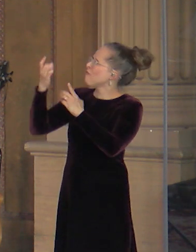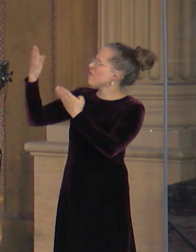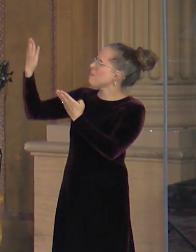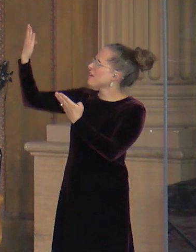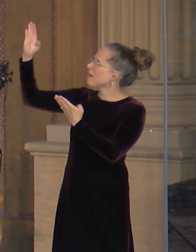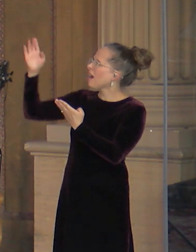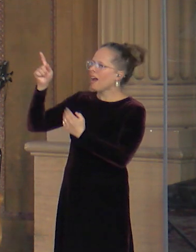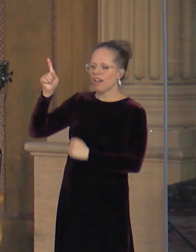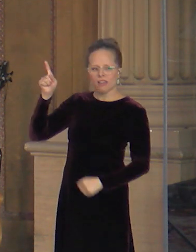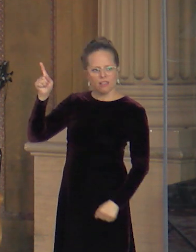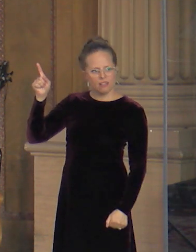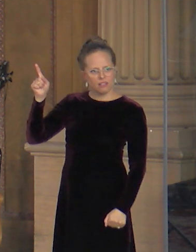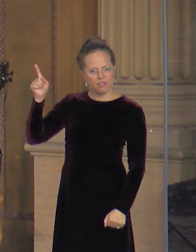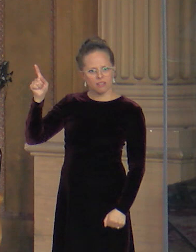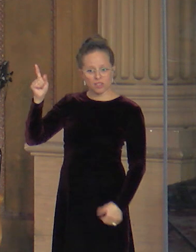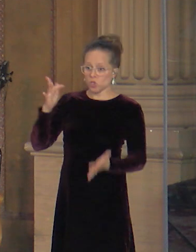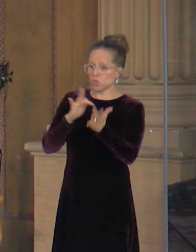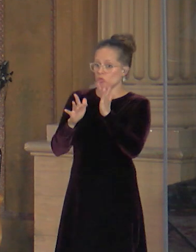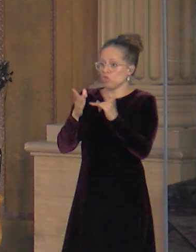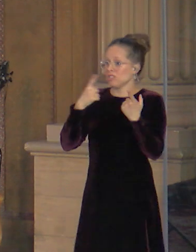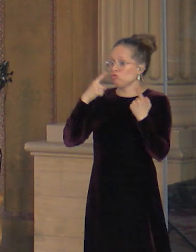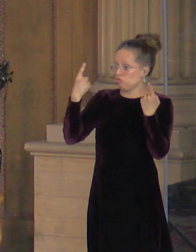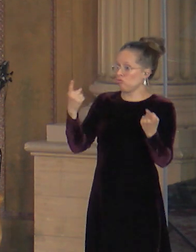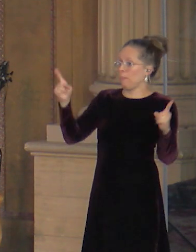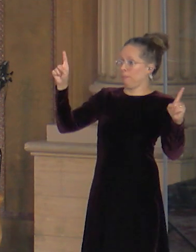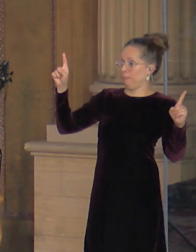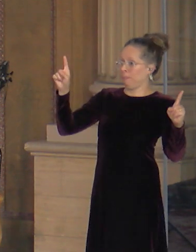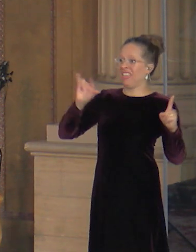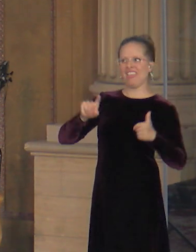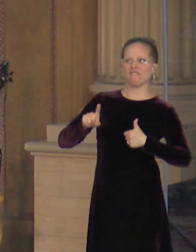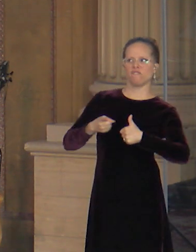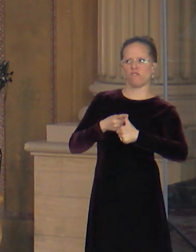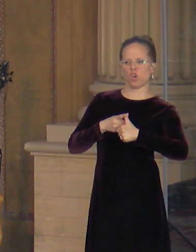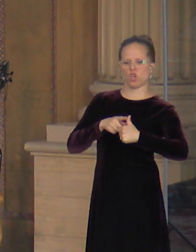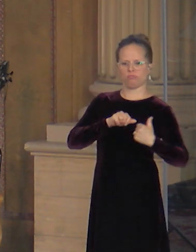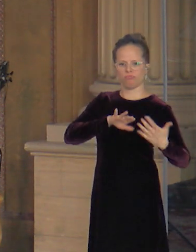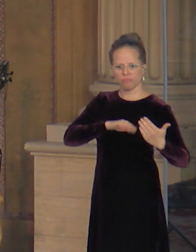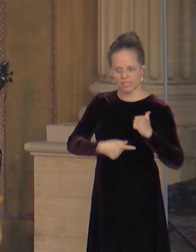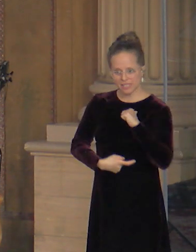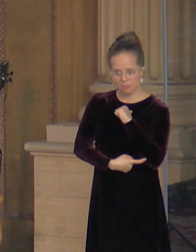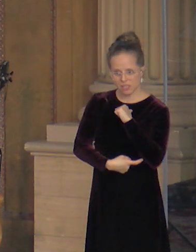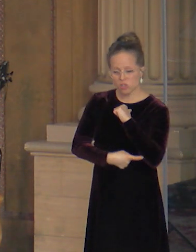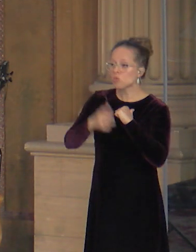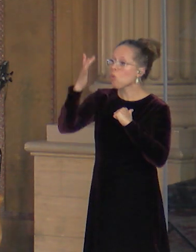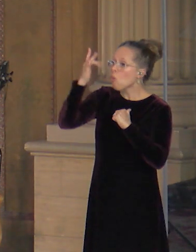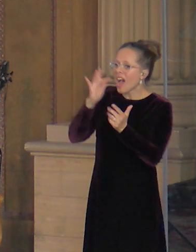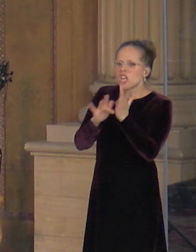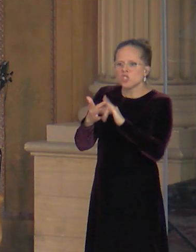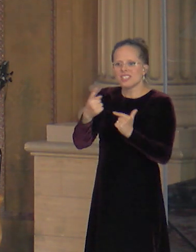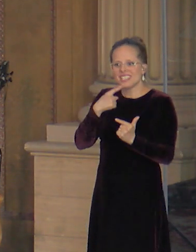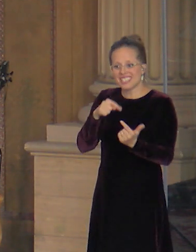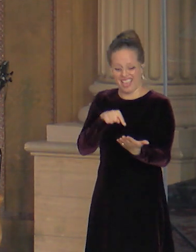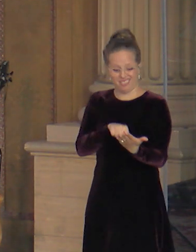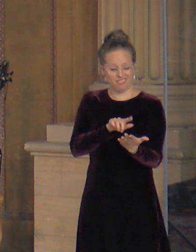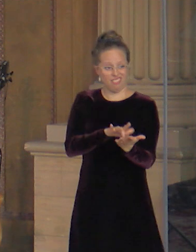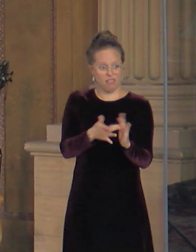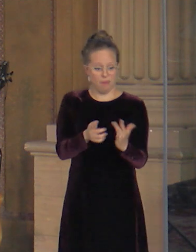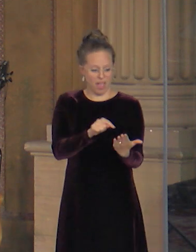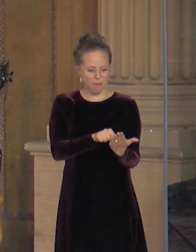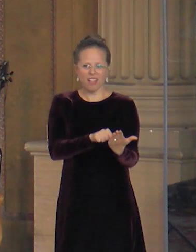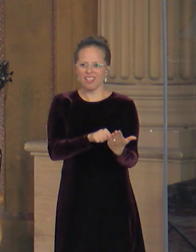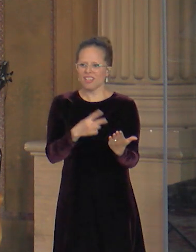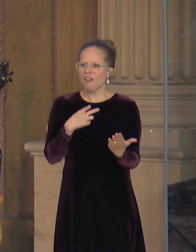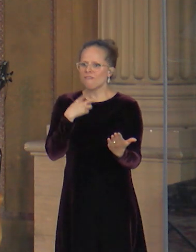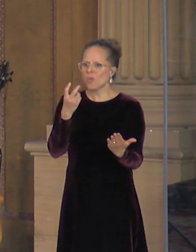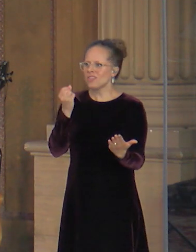so Jesus triumphs in this first temptation because he believes that the voice of the Bible is the